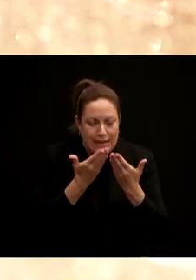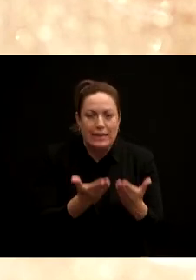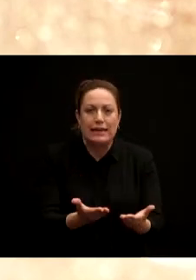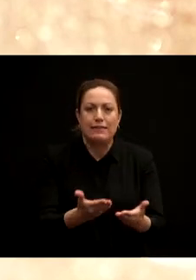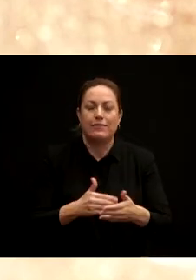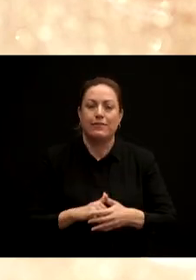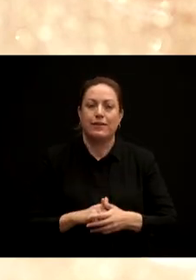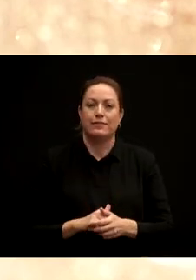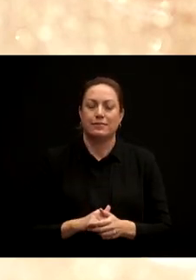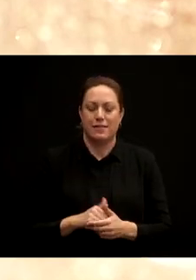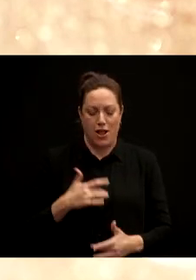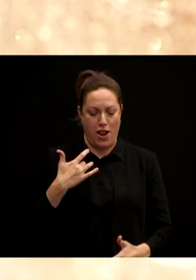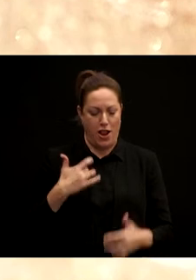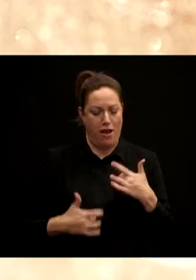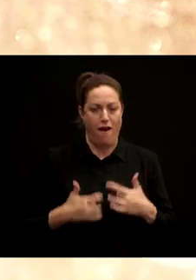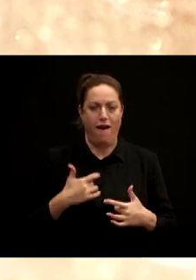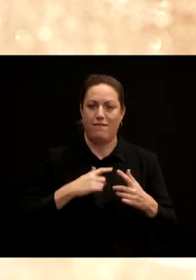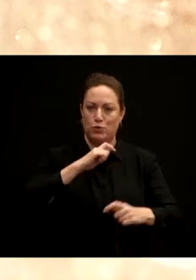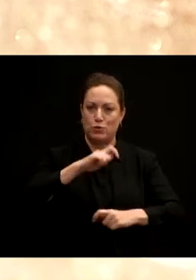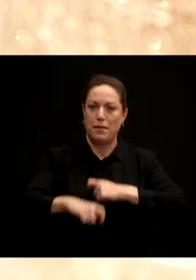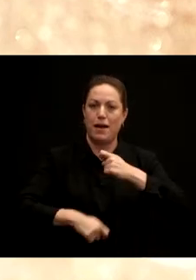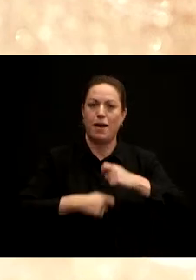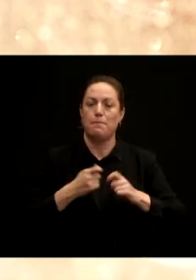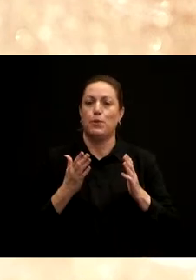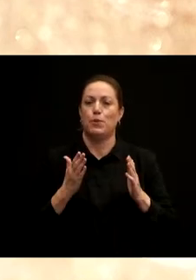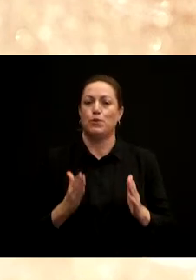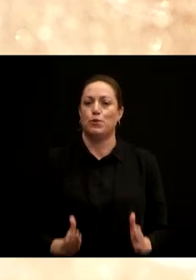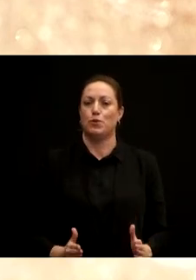human into a living being.